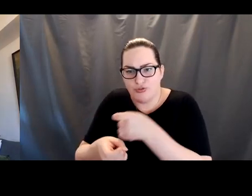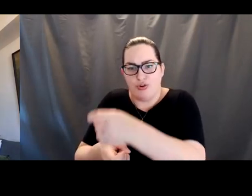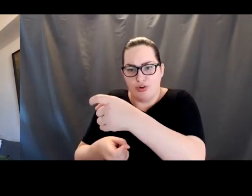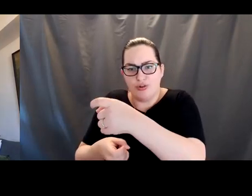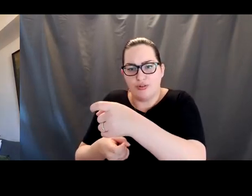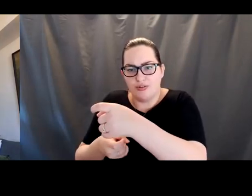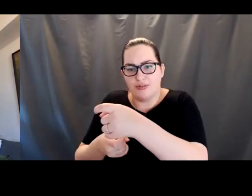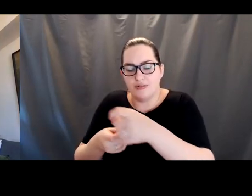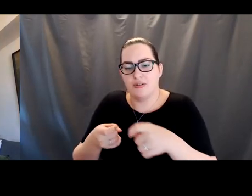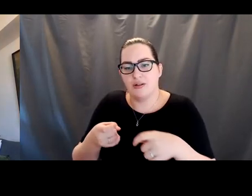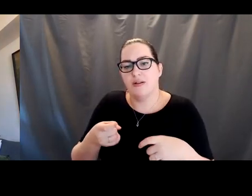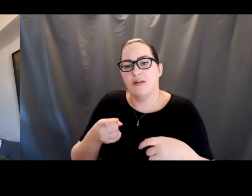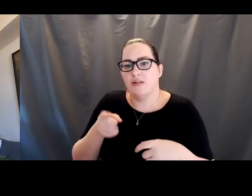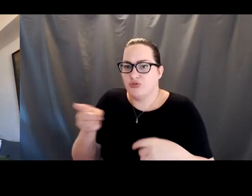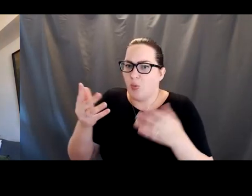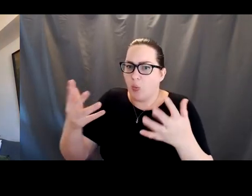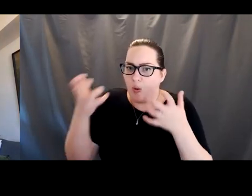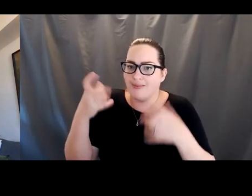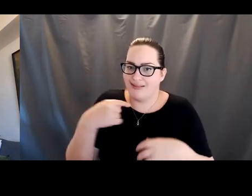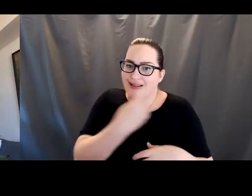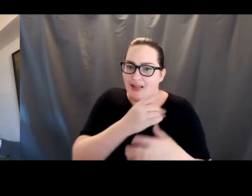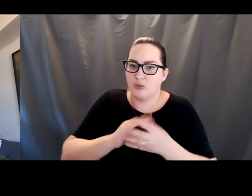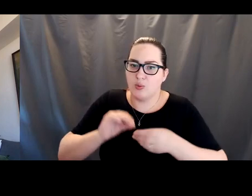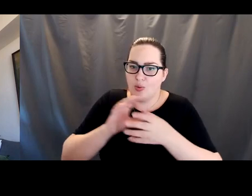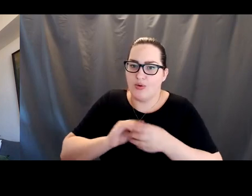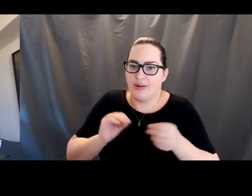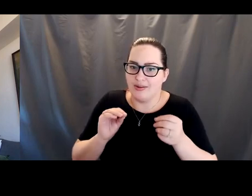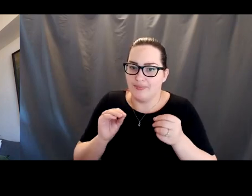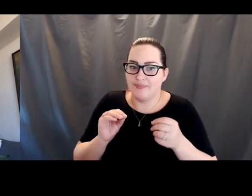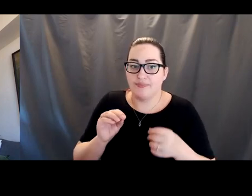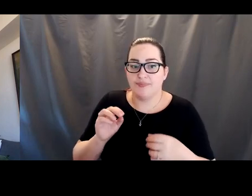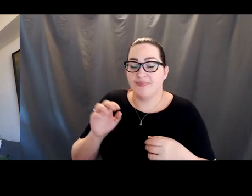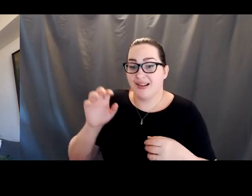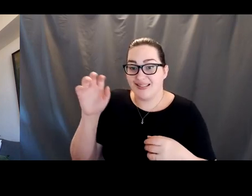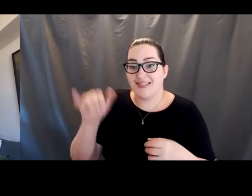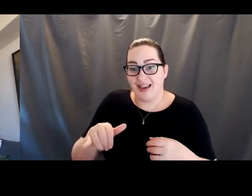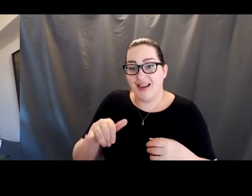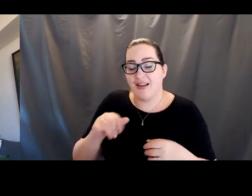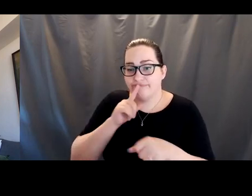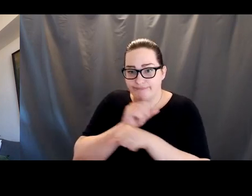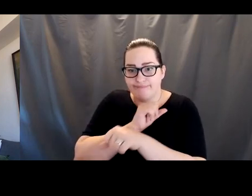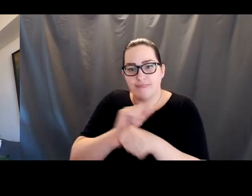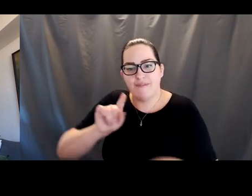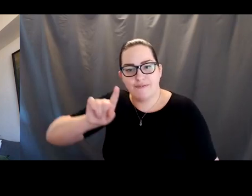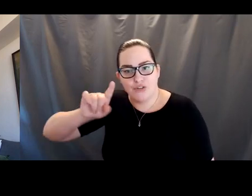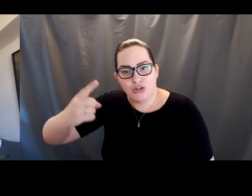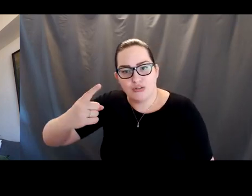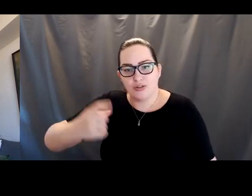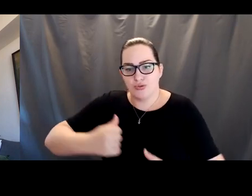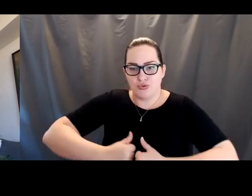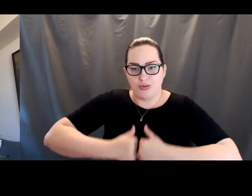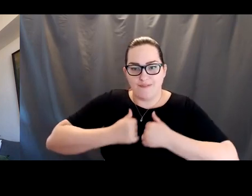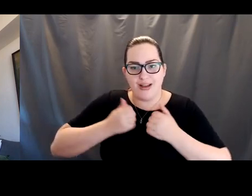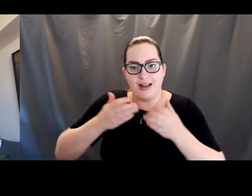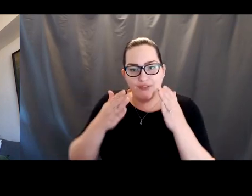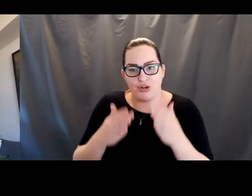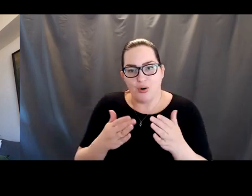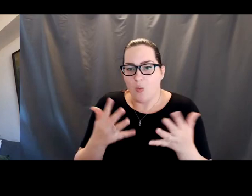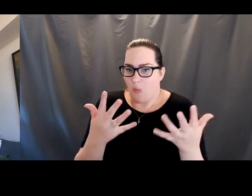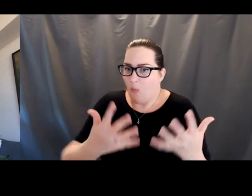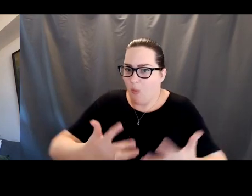She wanted to tell her story. So that literally would be the first survivor who ever wanted to talk about